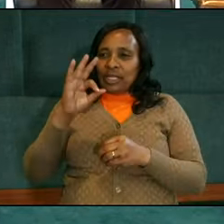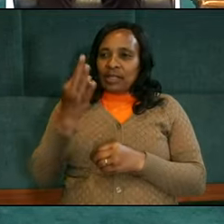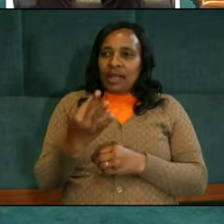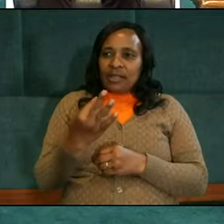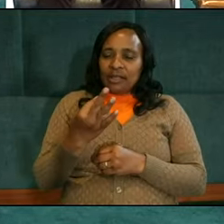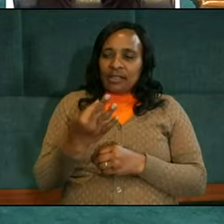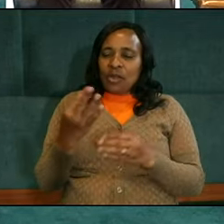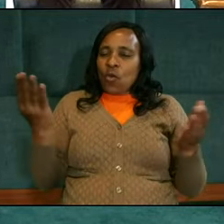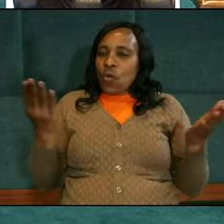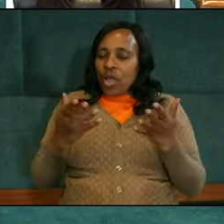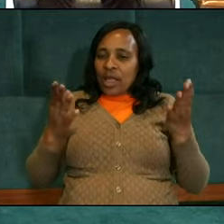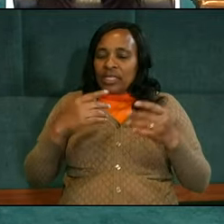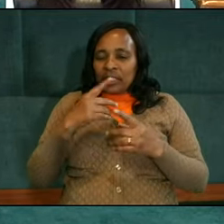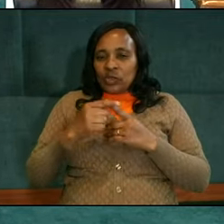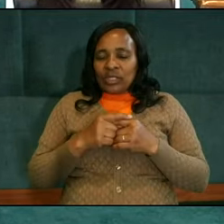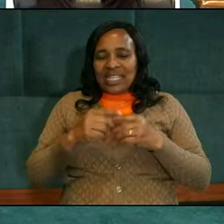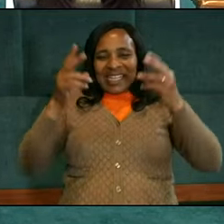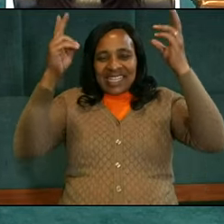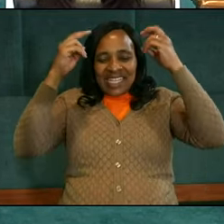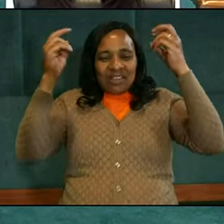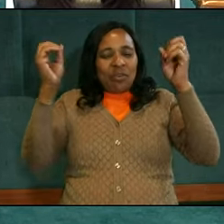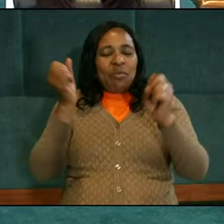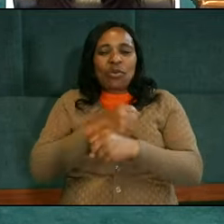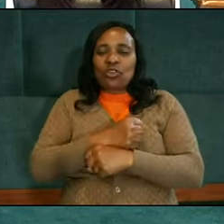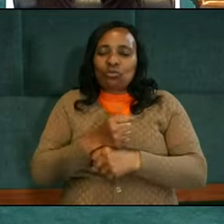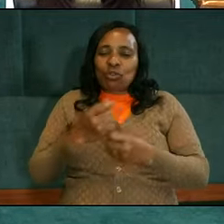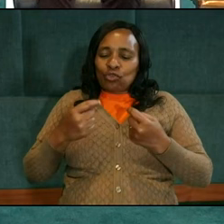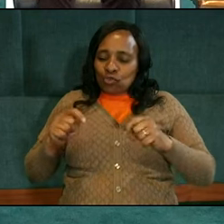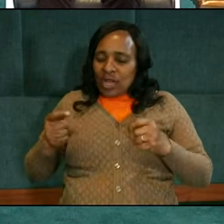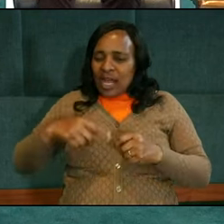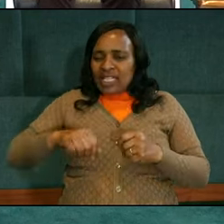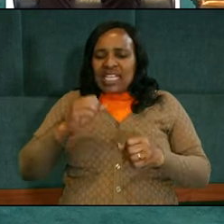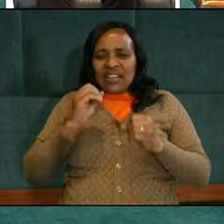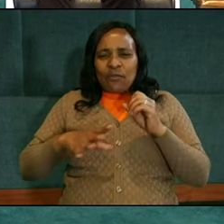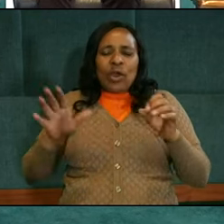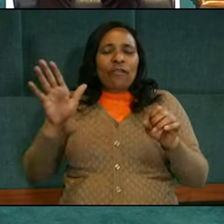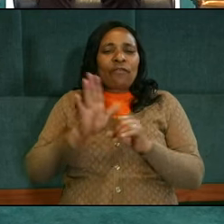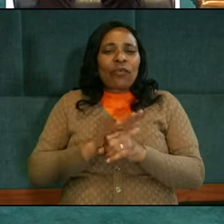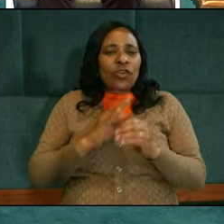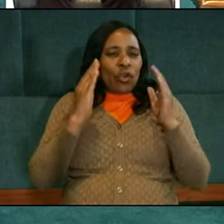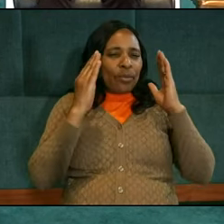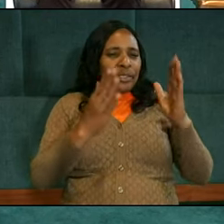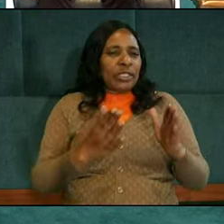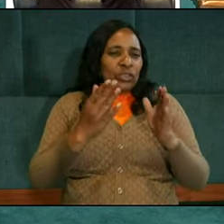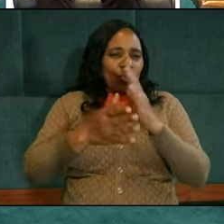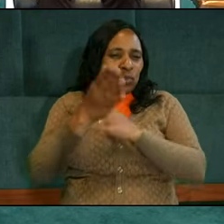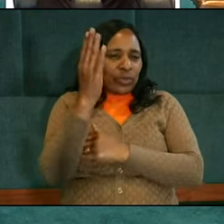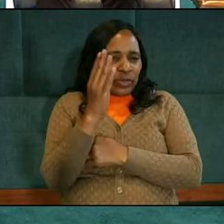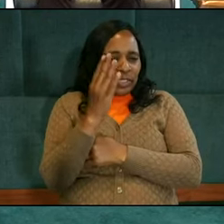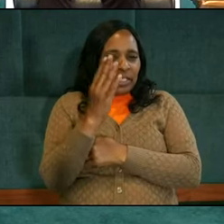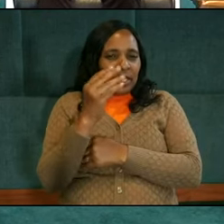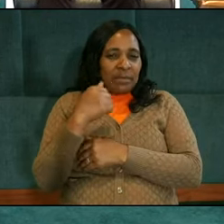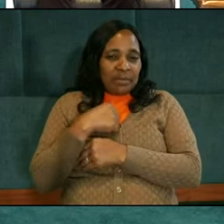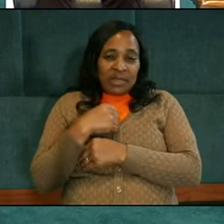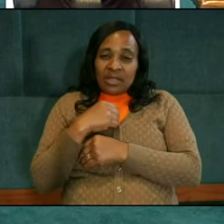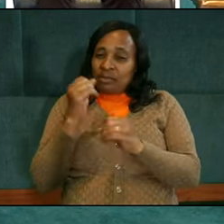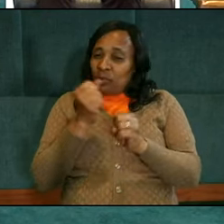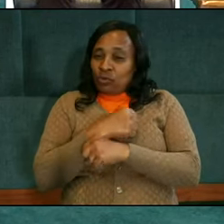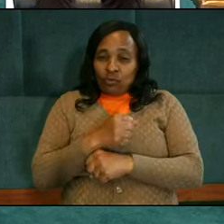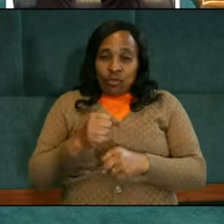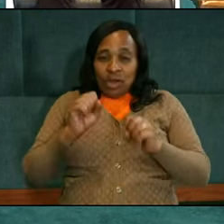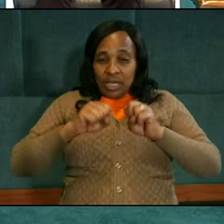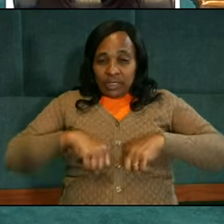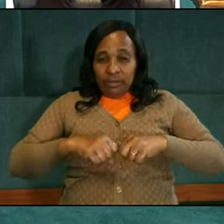one, where it says that Satan cannot tempt us if we are fully committed to God. I disagree with that,